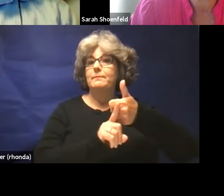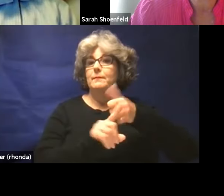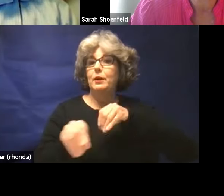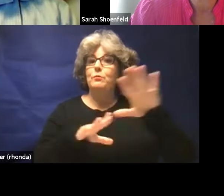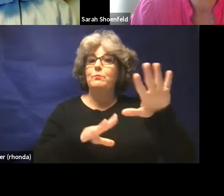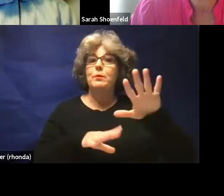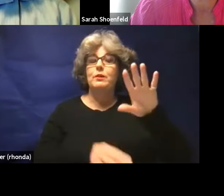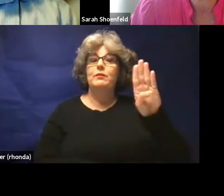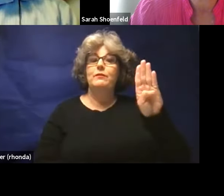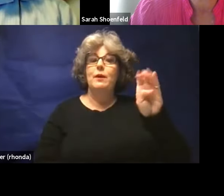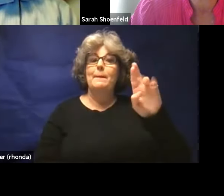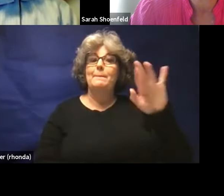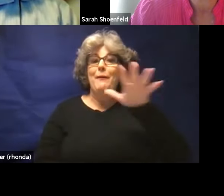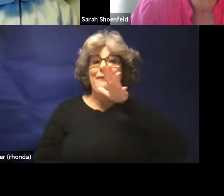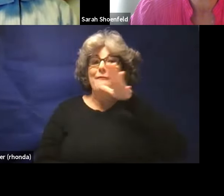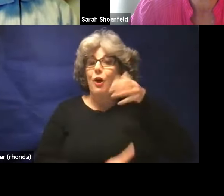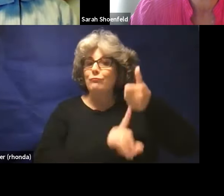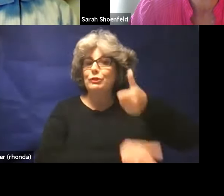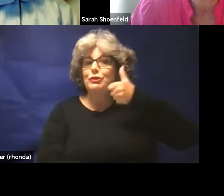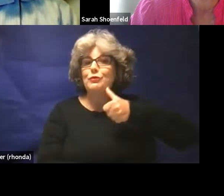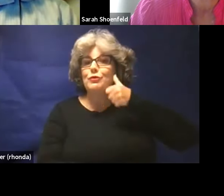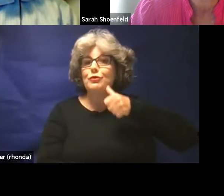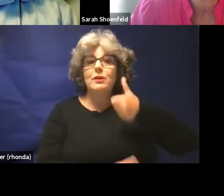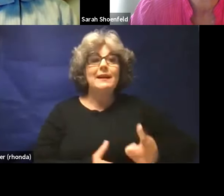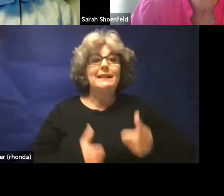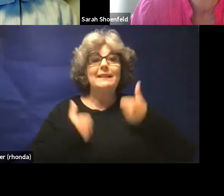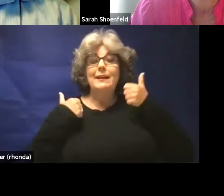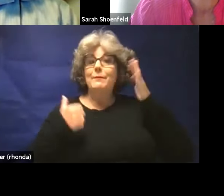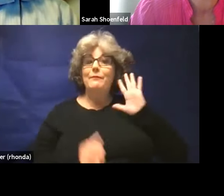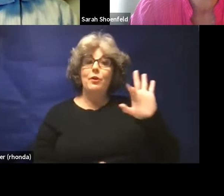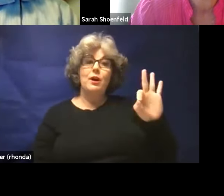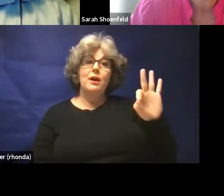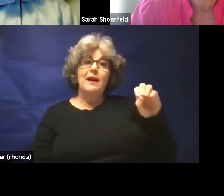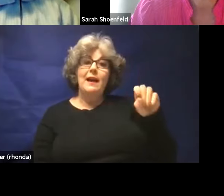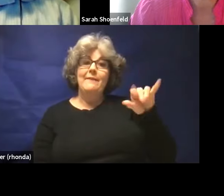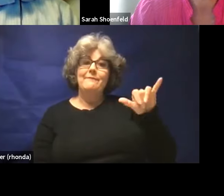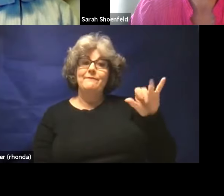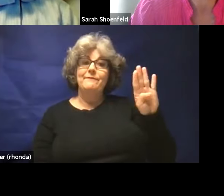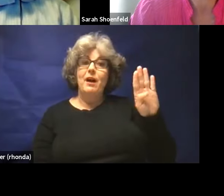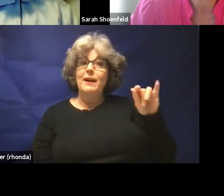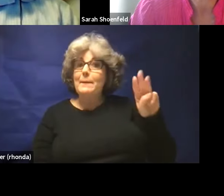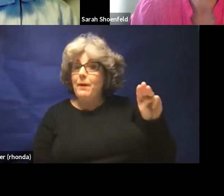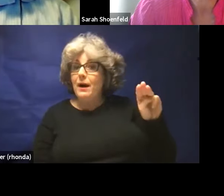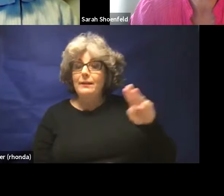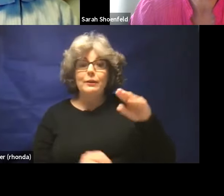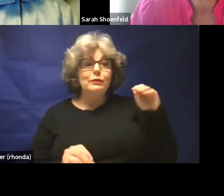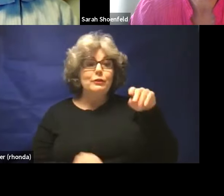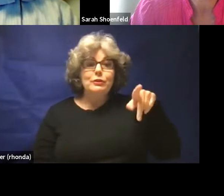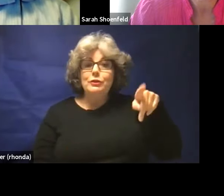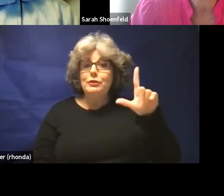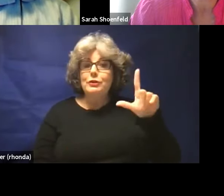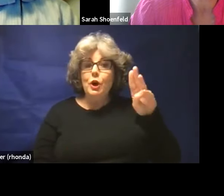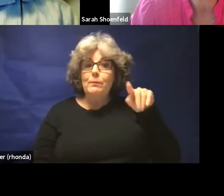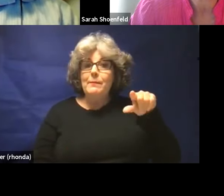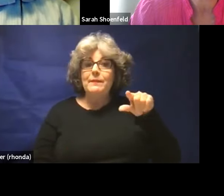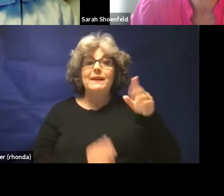Berry Farm when she was a girl, and they had lived in Foggy Bottom. They had never had plumbing. I think they lived in an, you